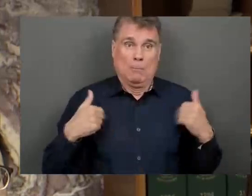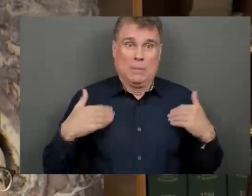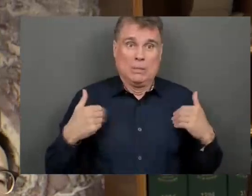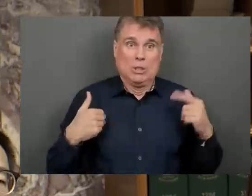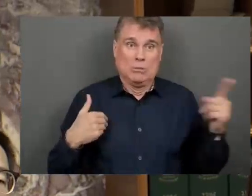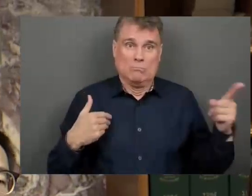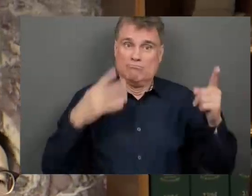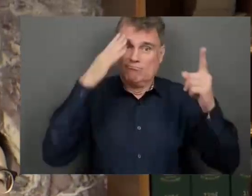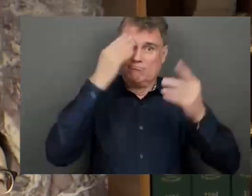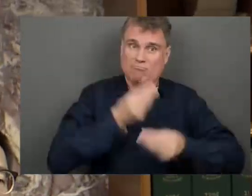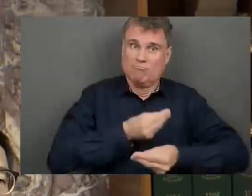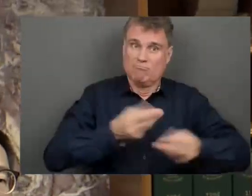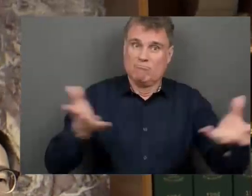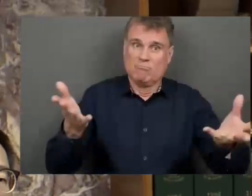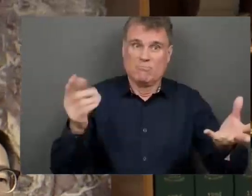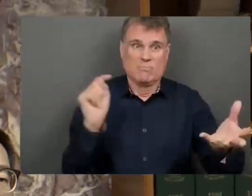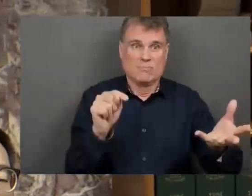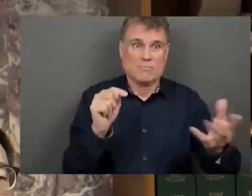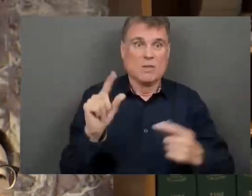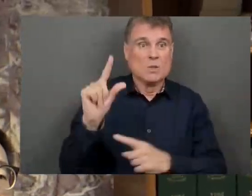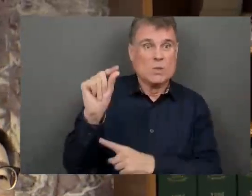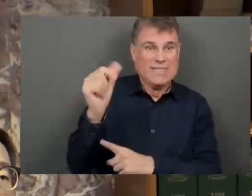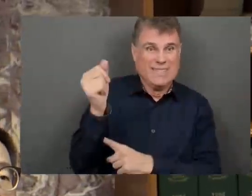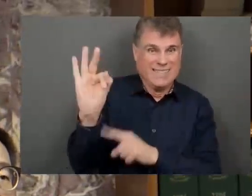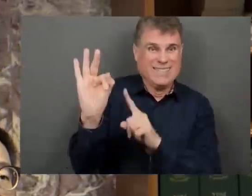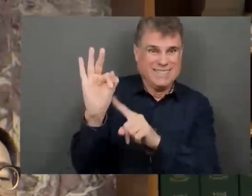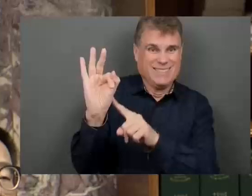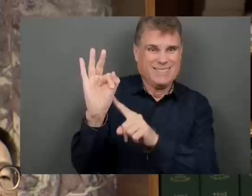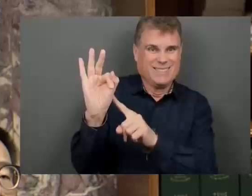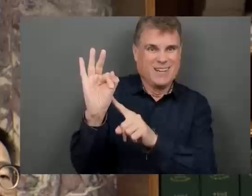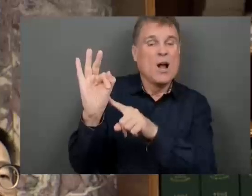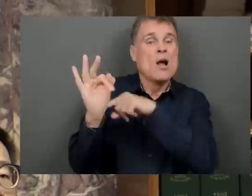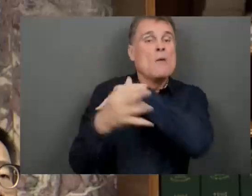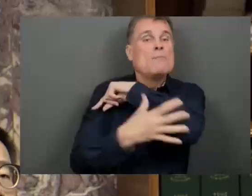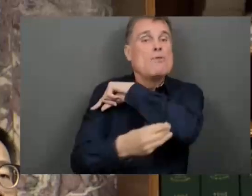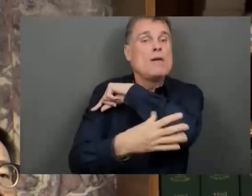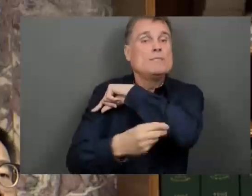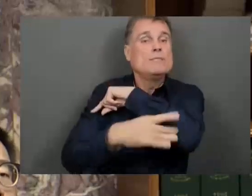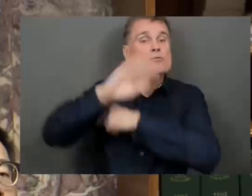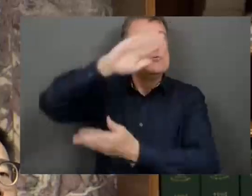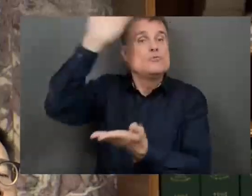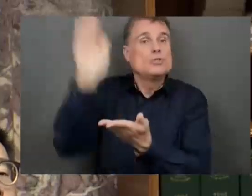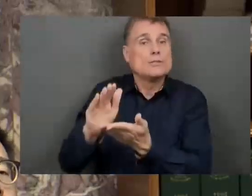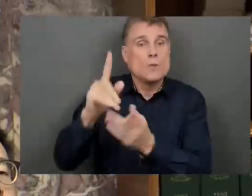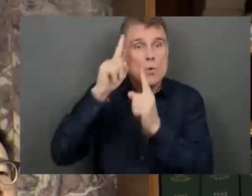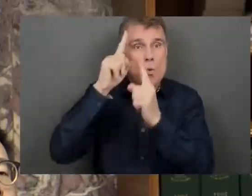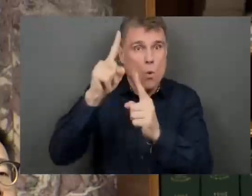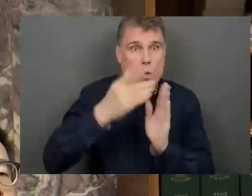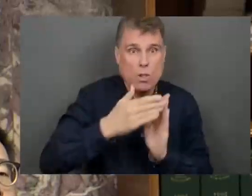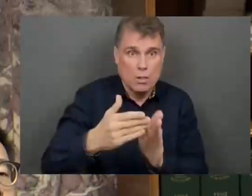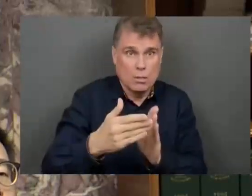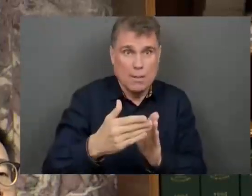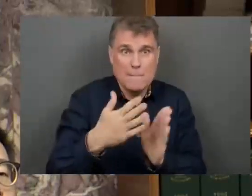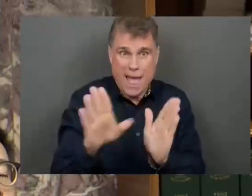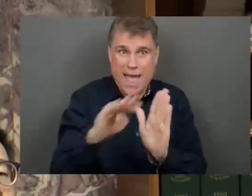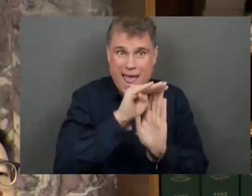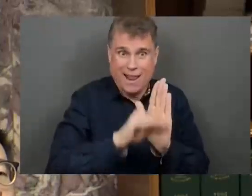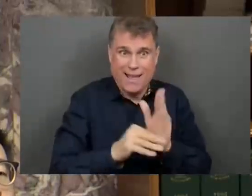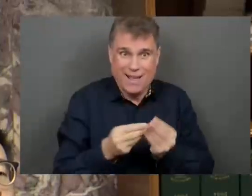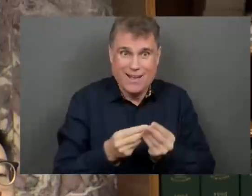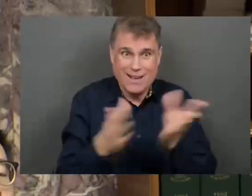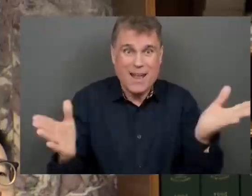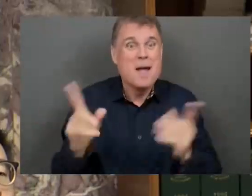2019. But, Mr. Speaker, this government has had 8 years,